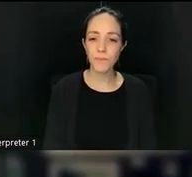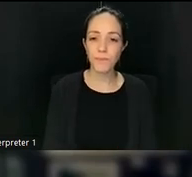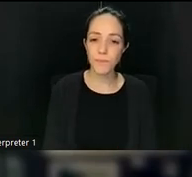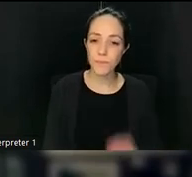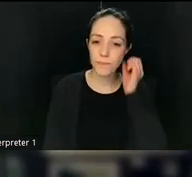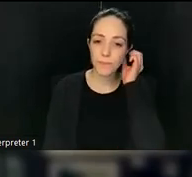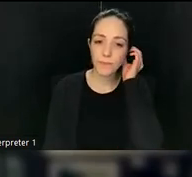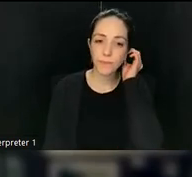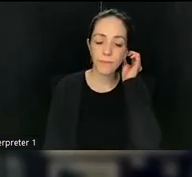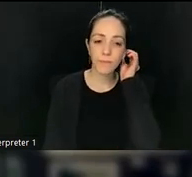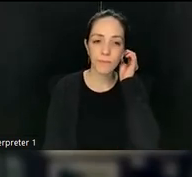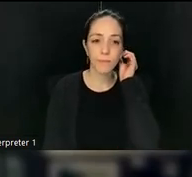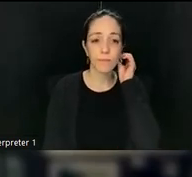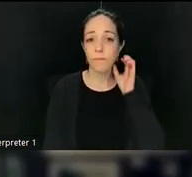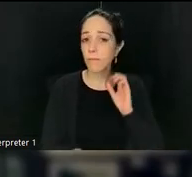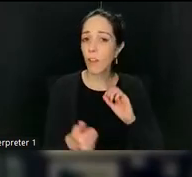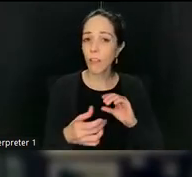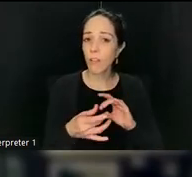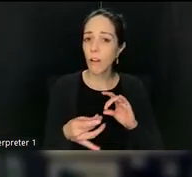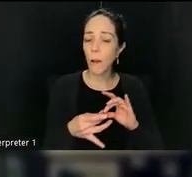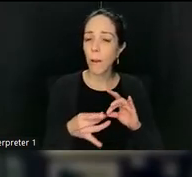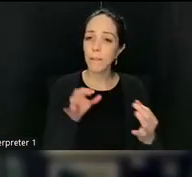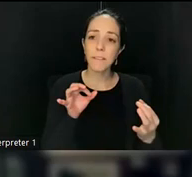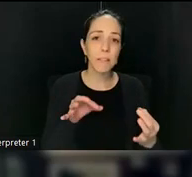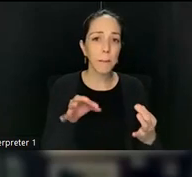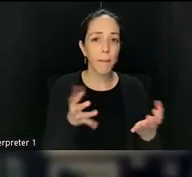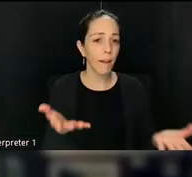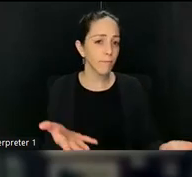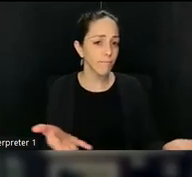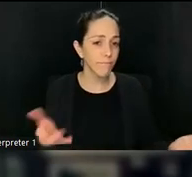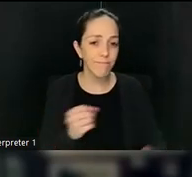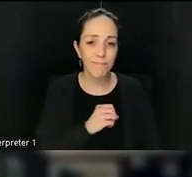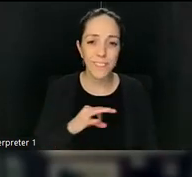Do we have any other comments or feedback that we would like to share? Staff?